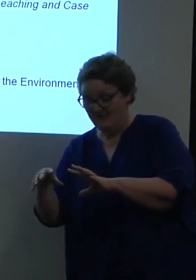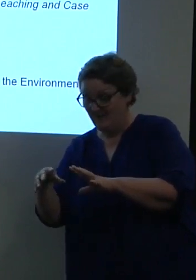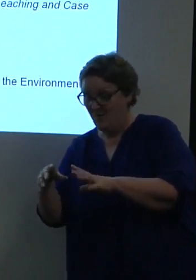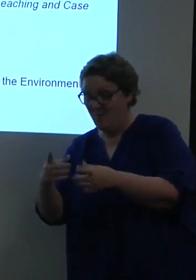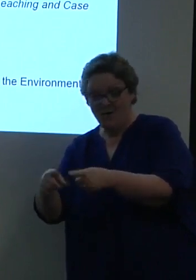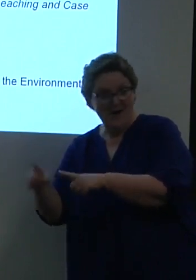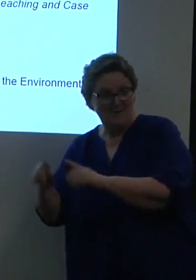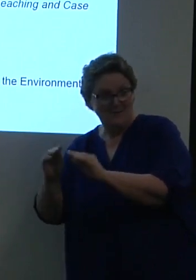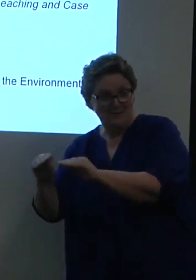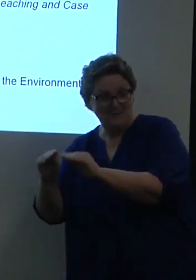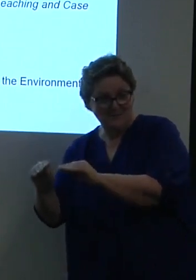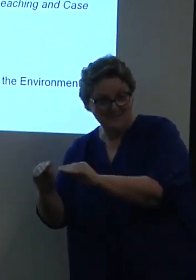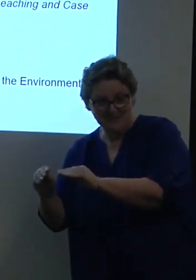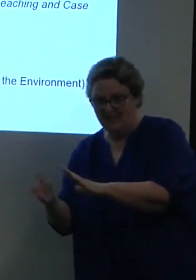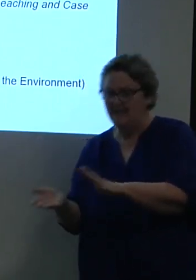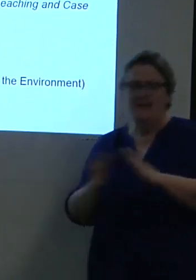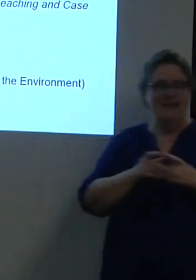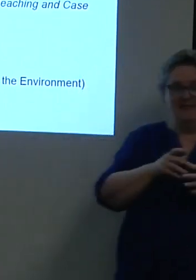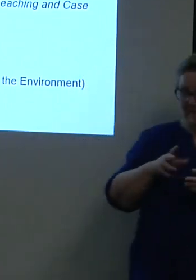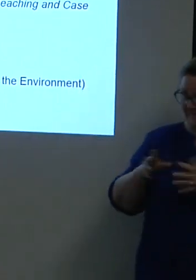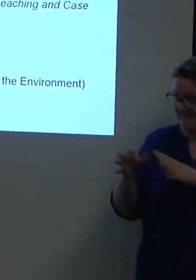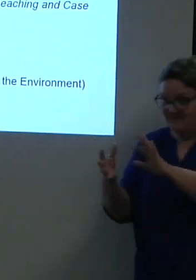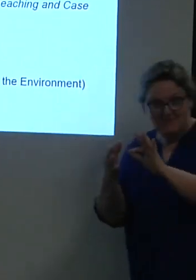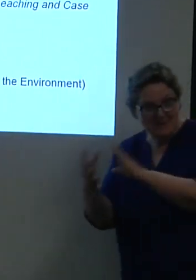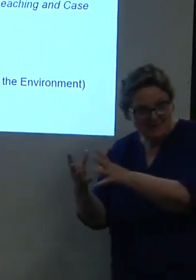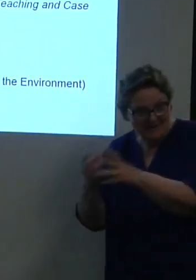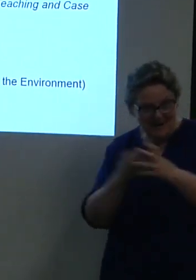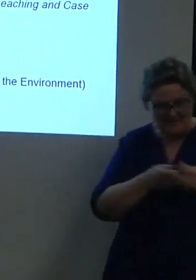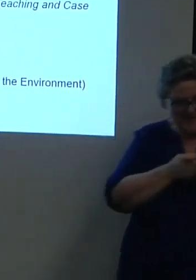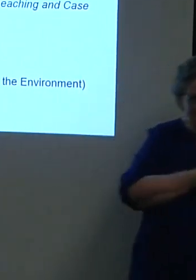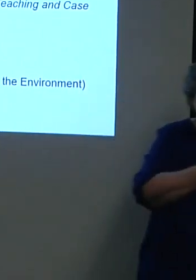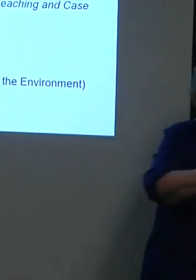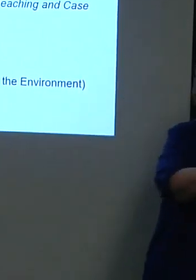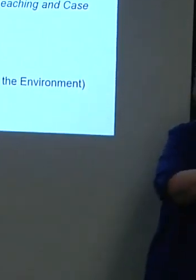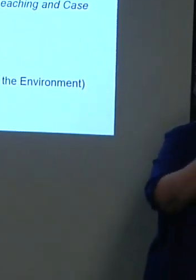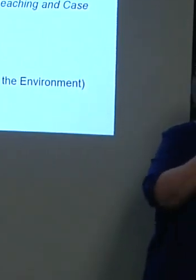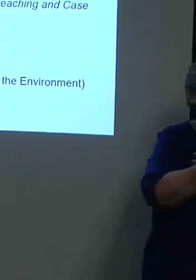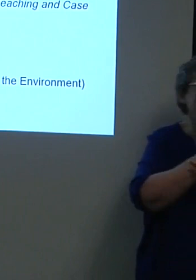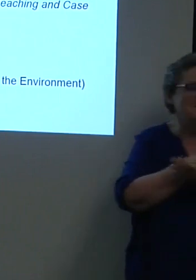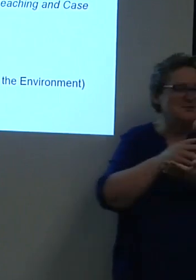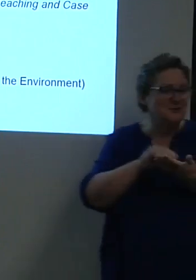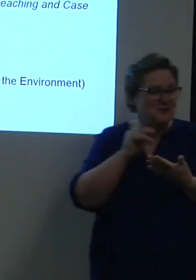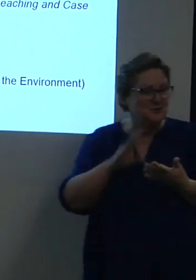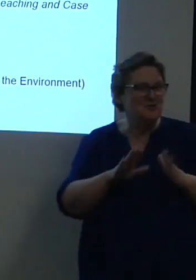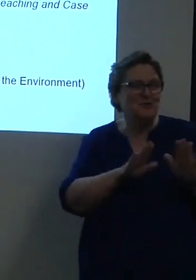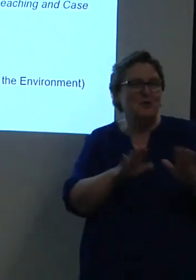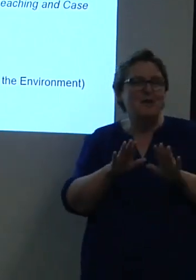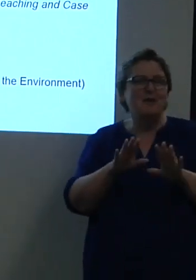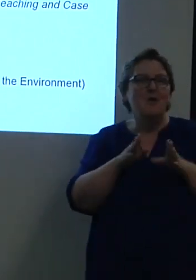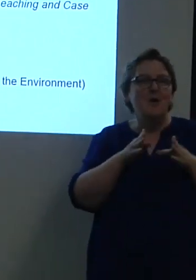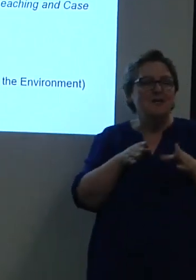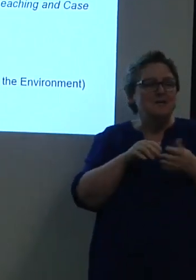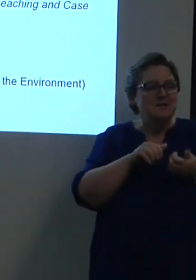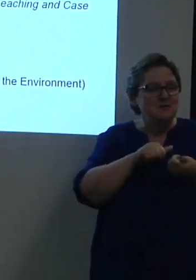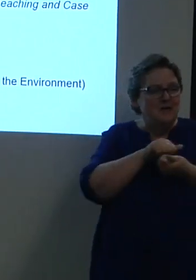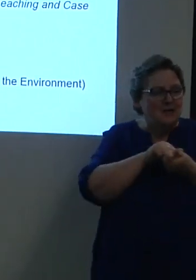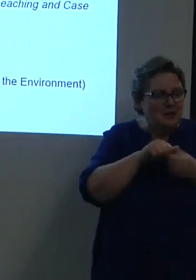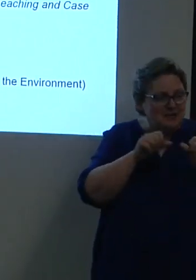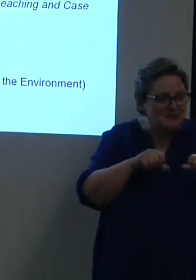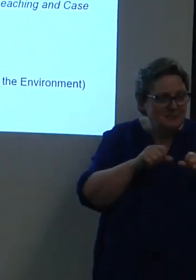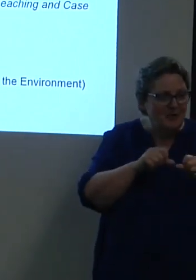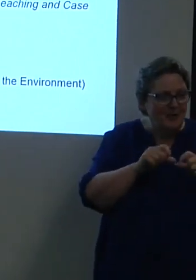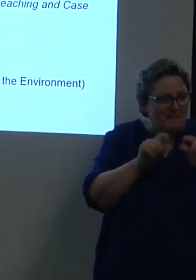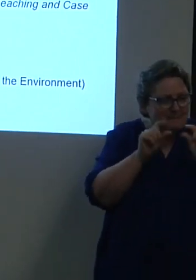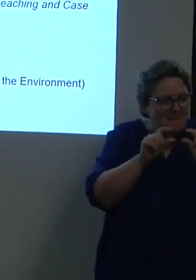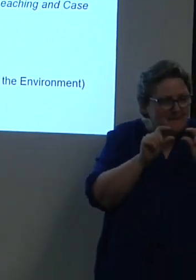how it went teaching it. And so for our master's students, it was a great way to do digestible, bite-sized research that they can actually